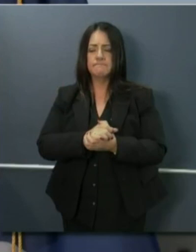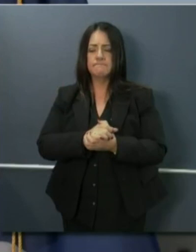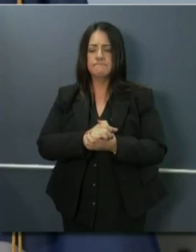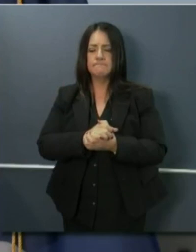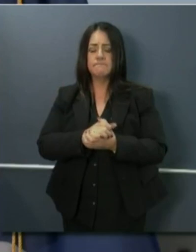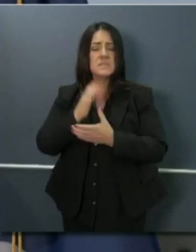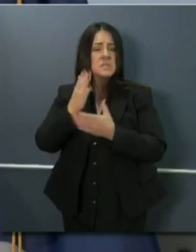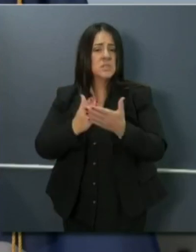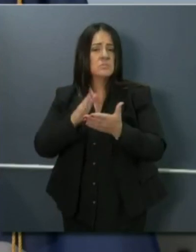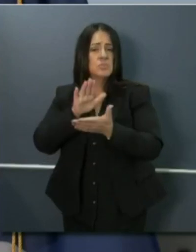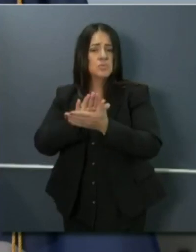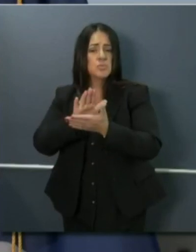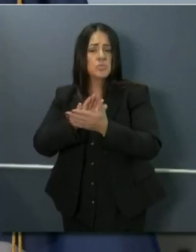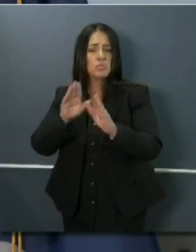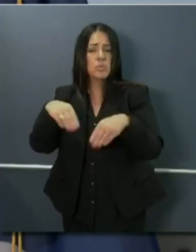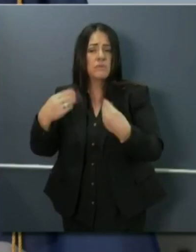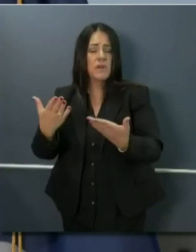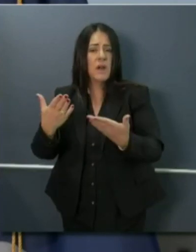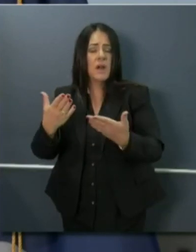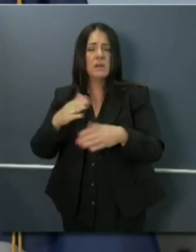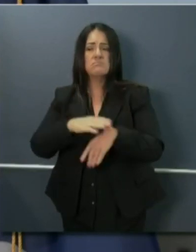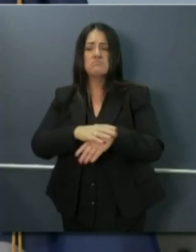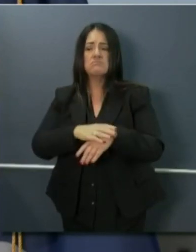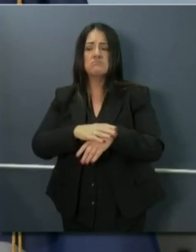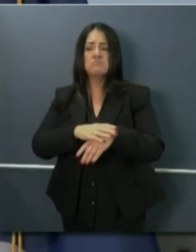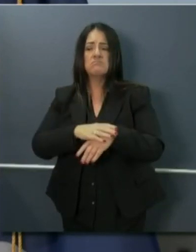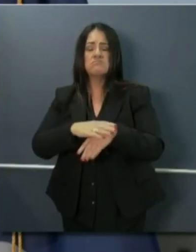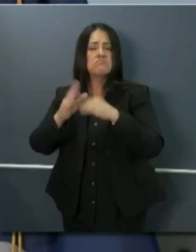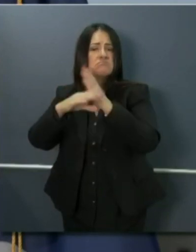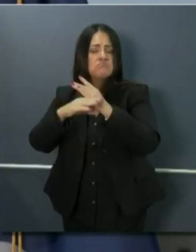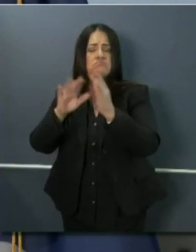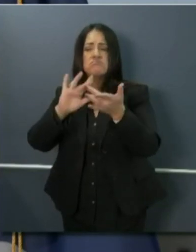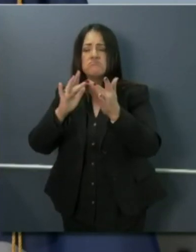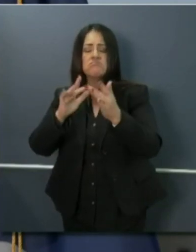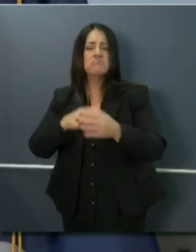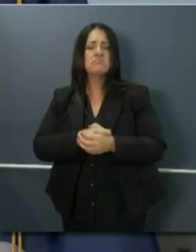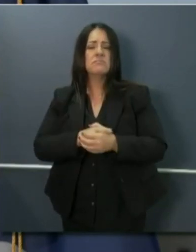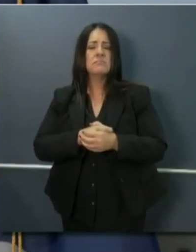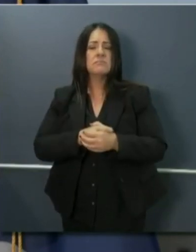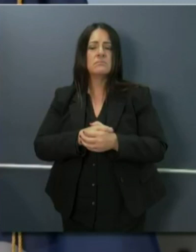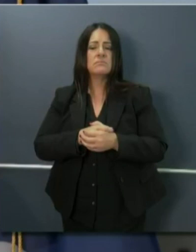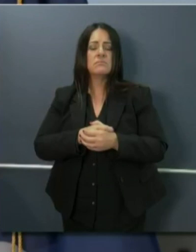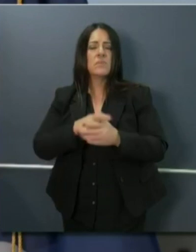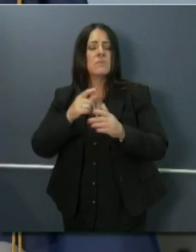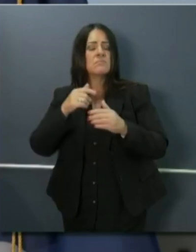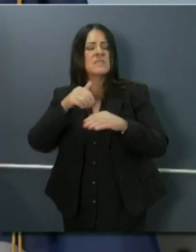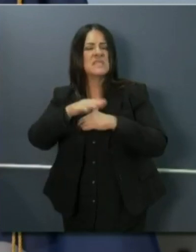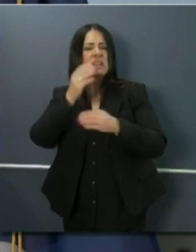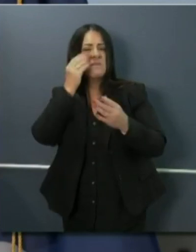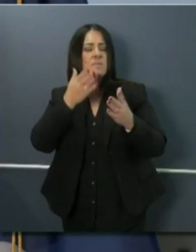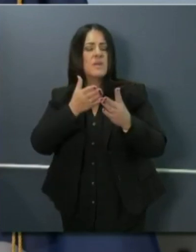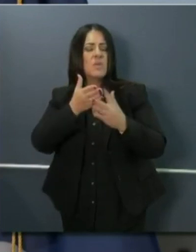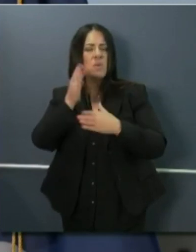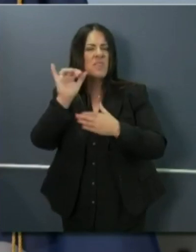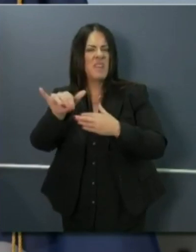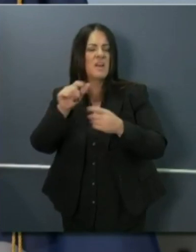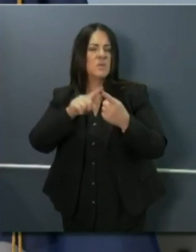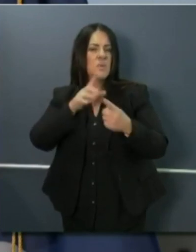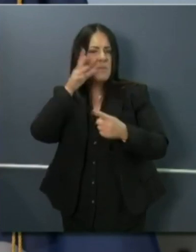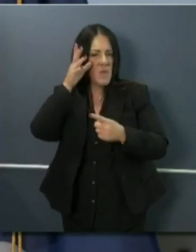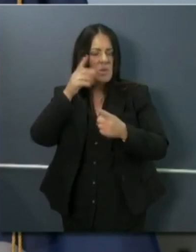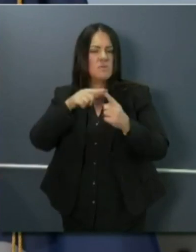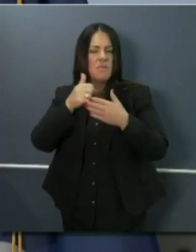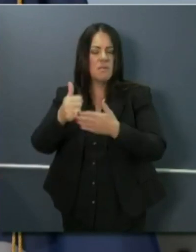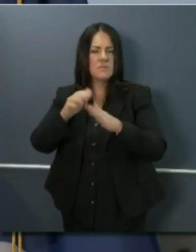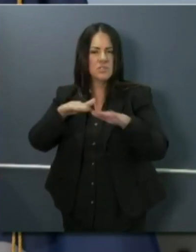giving video classroom lessons. Others are pointing families to websites with worksheets. Does the state need to do more than